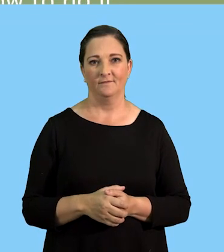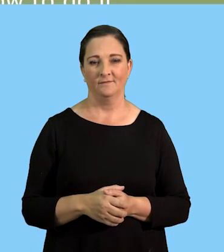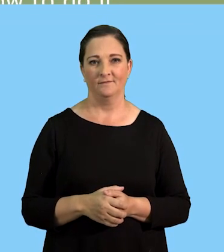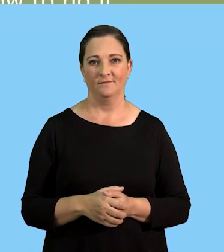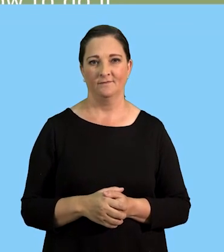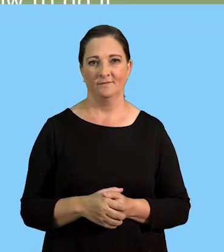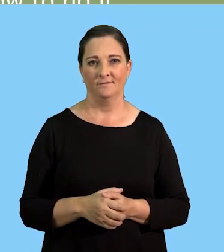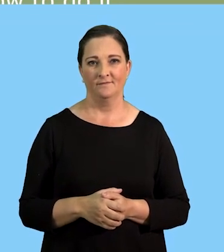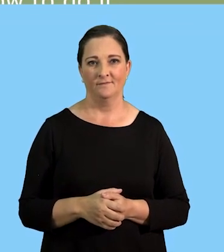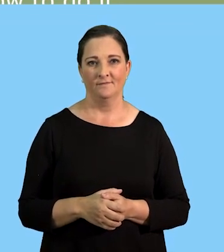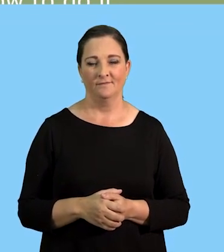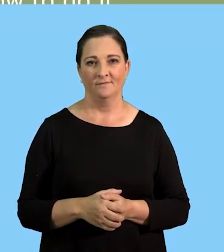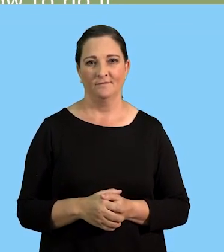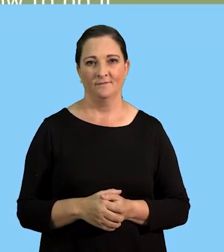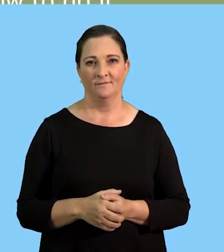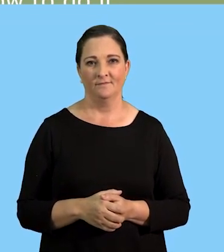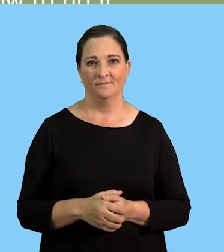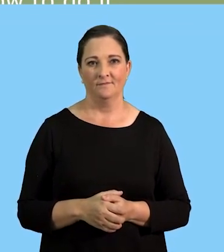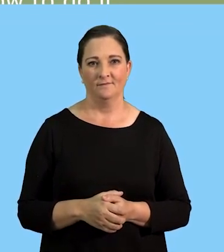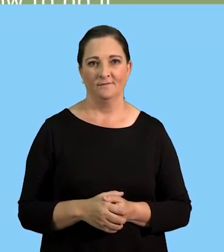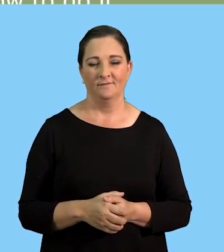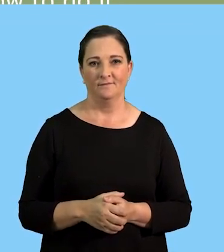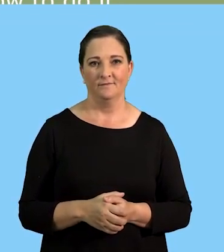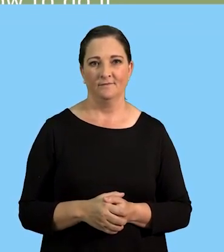to motivate